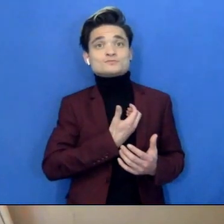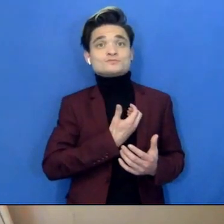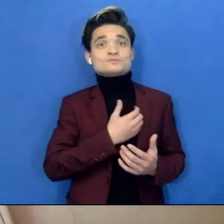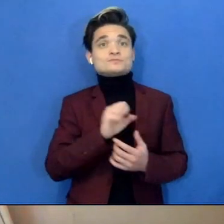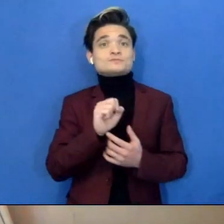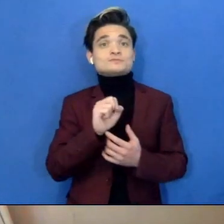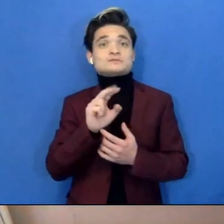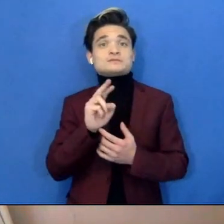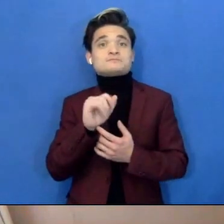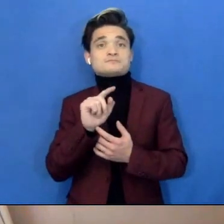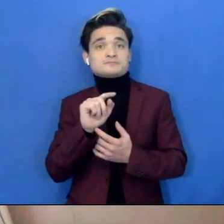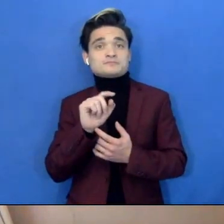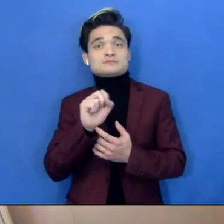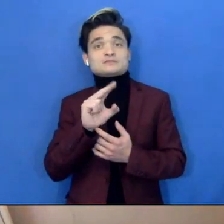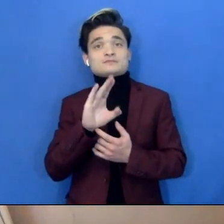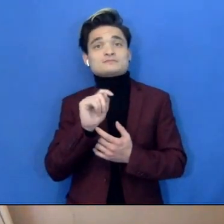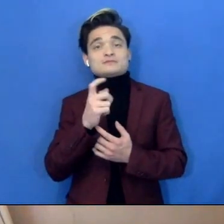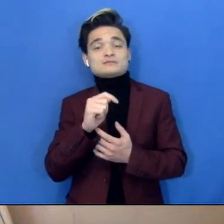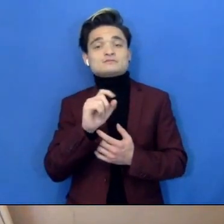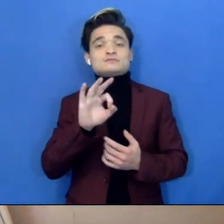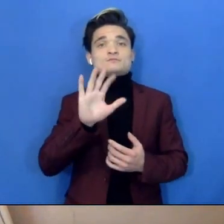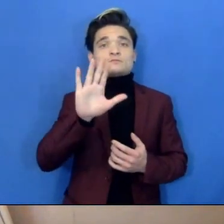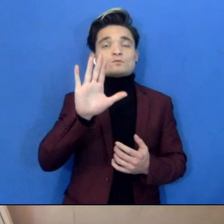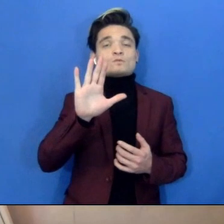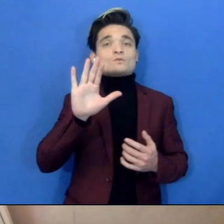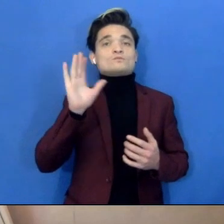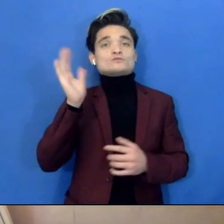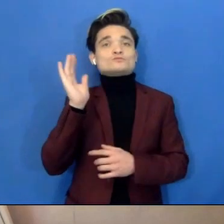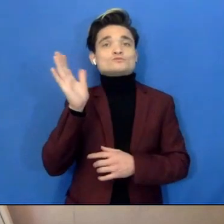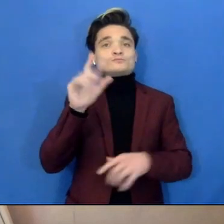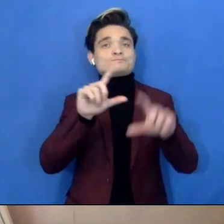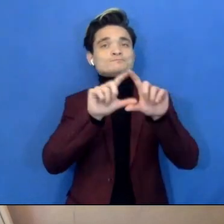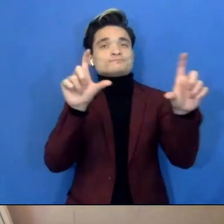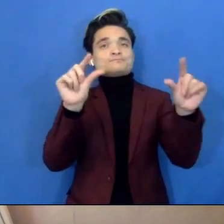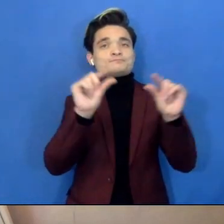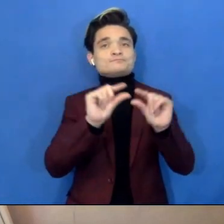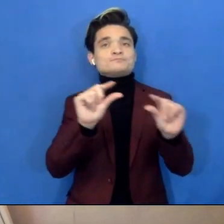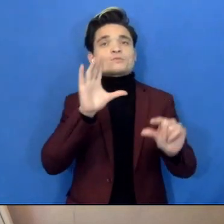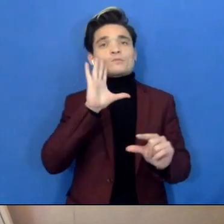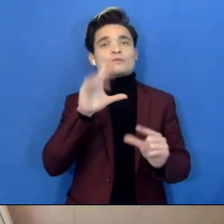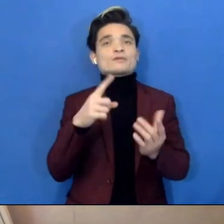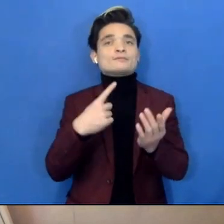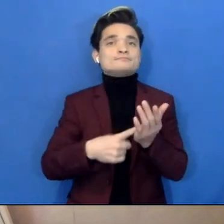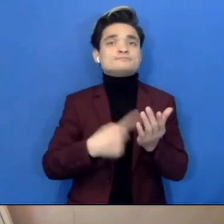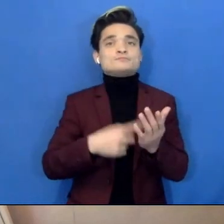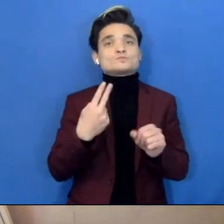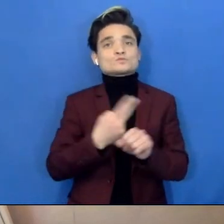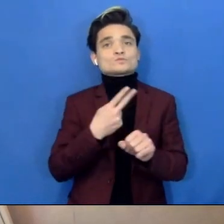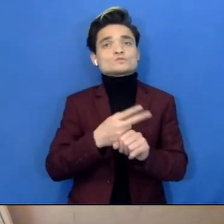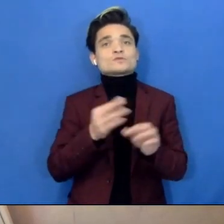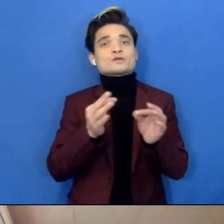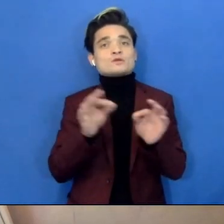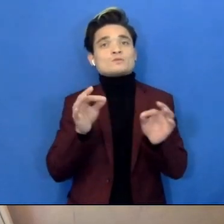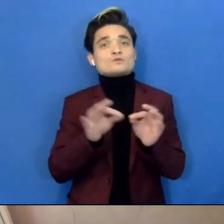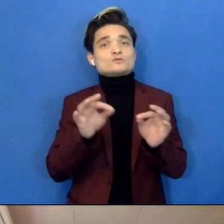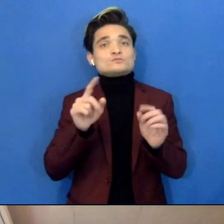panel, where we will be talking a little bit about the use of language, specifically how we use language in this beautiful